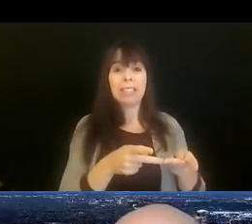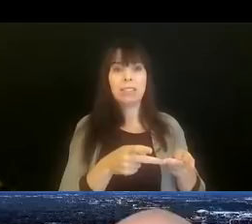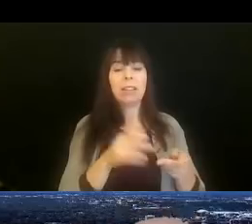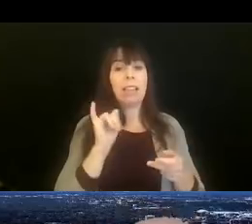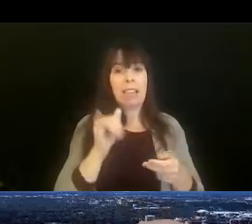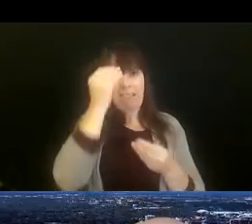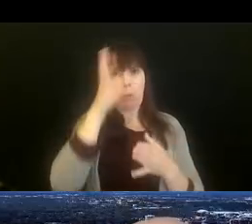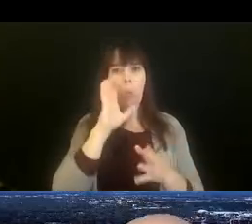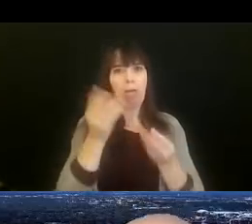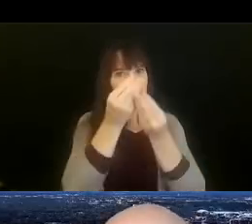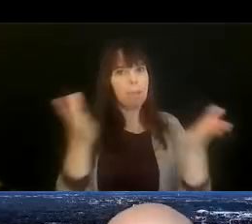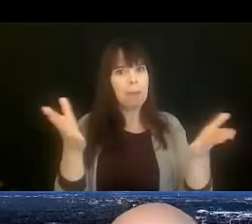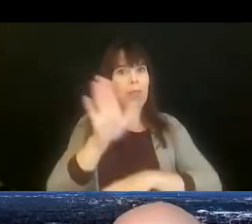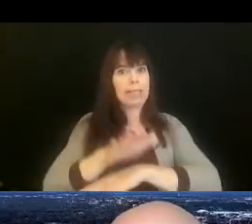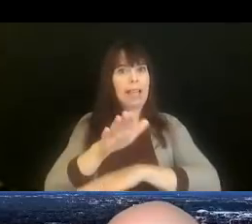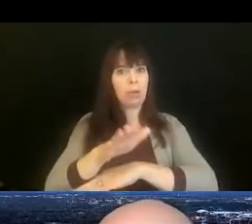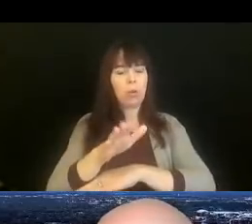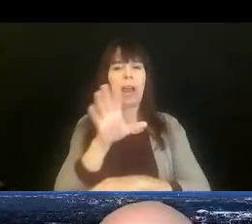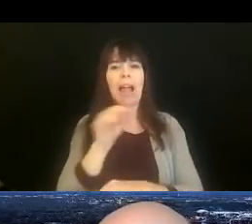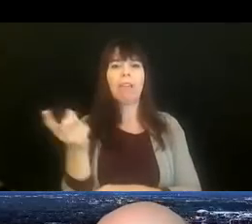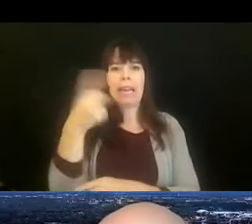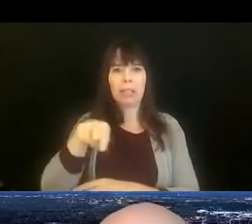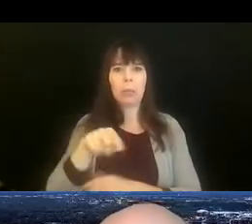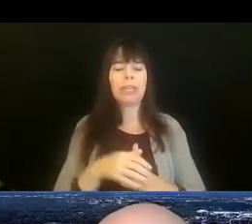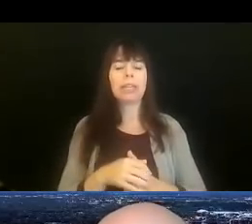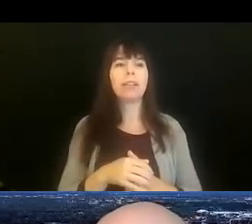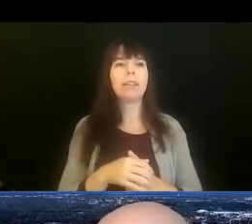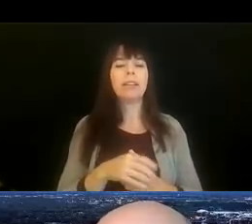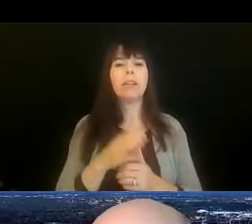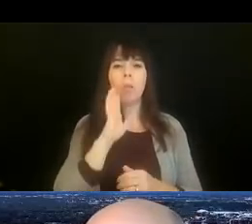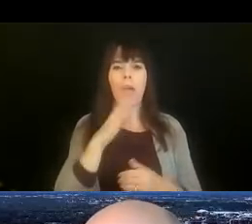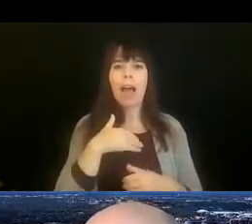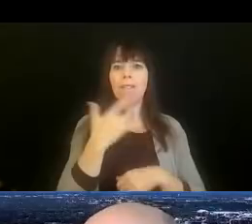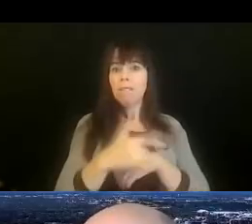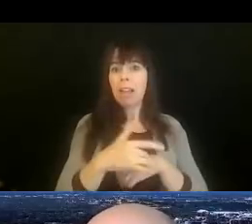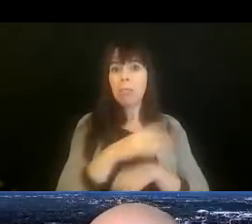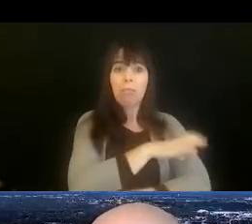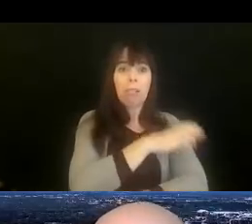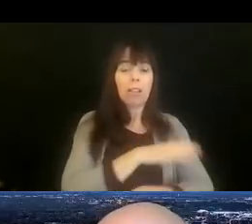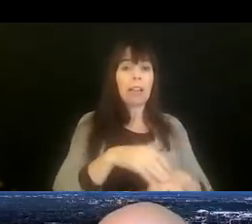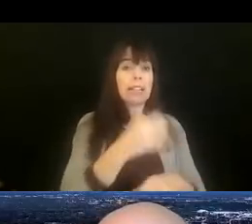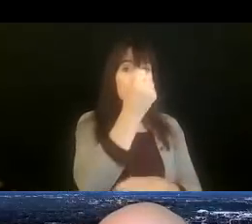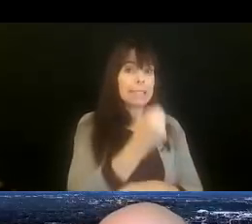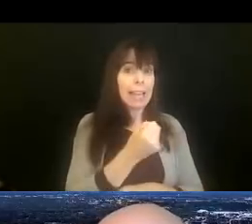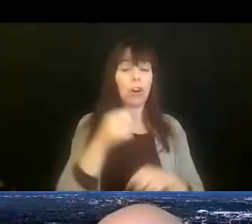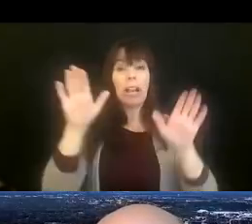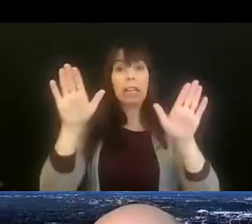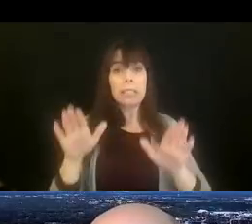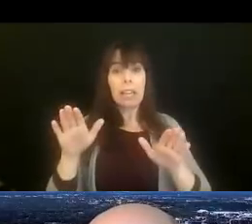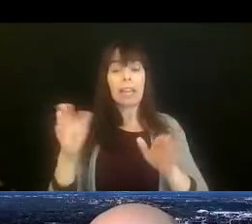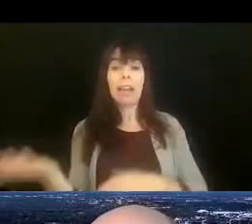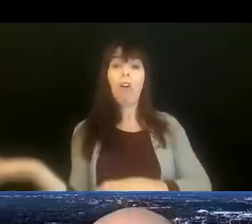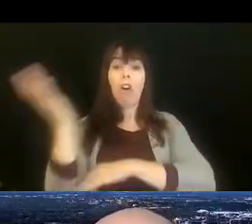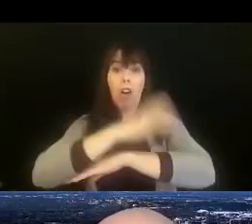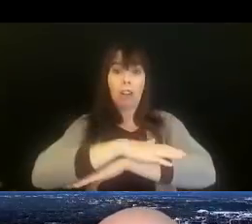information will come out this afternoon and next week. There are going to be Saturday clinics, Sunday clinics, and all-day clinics that we've